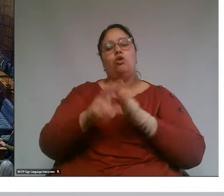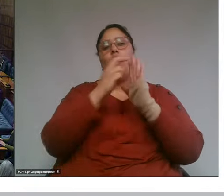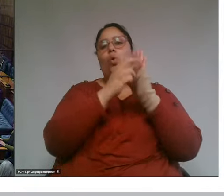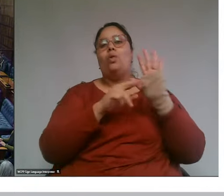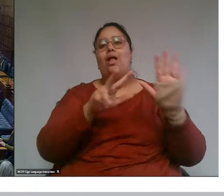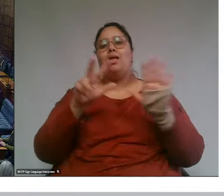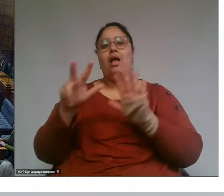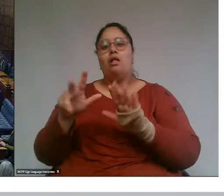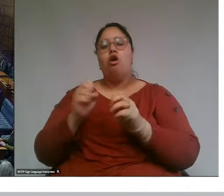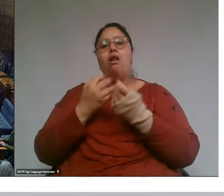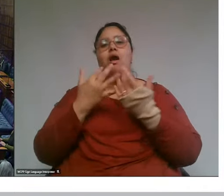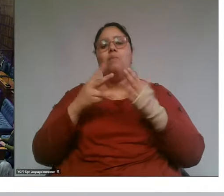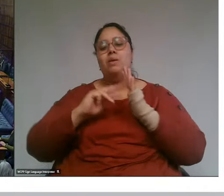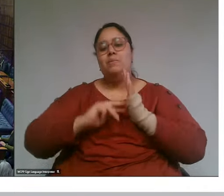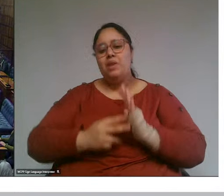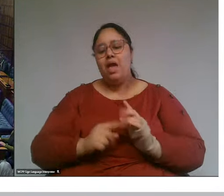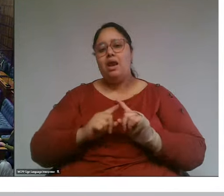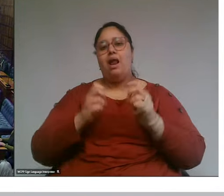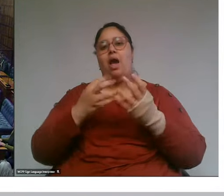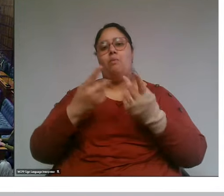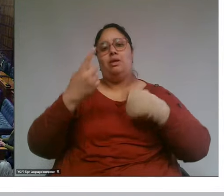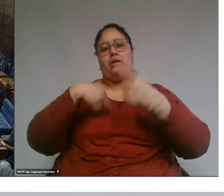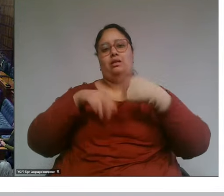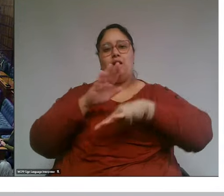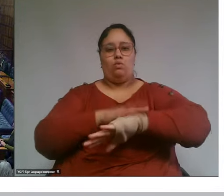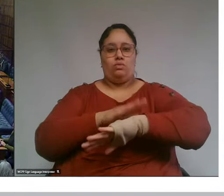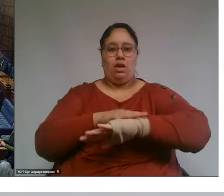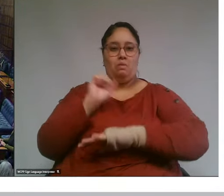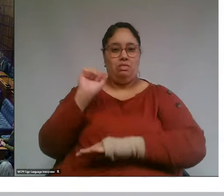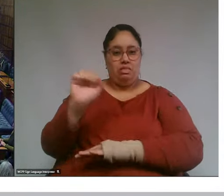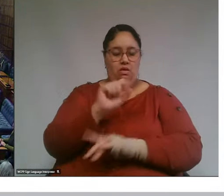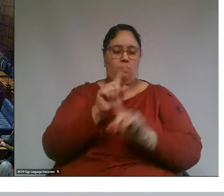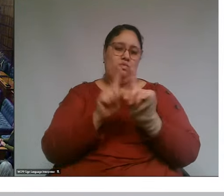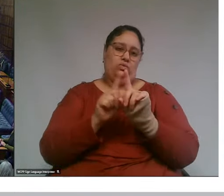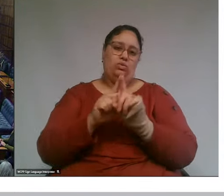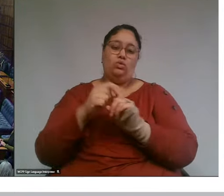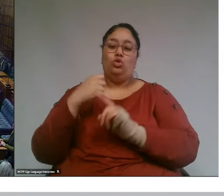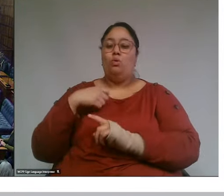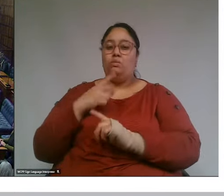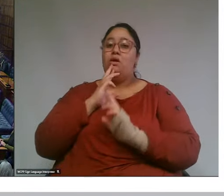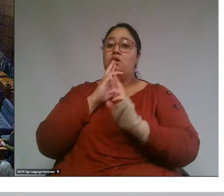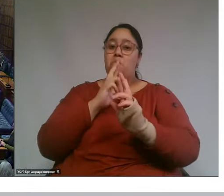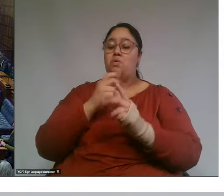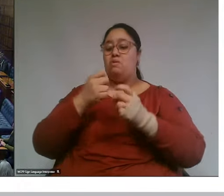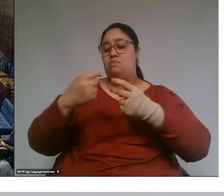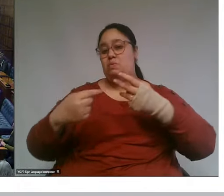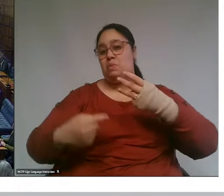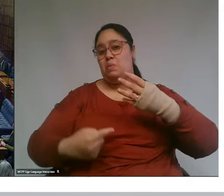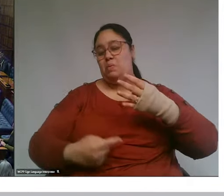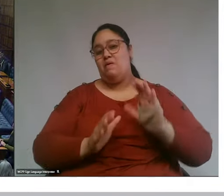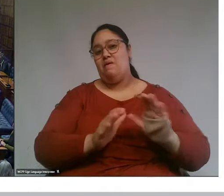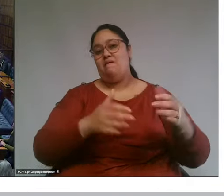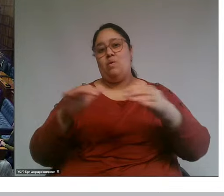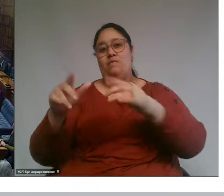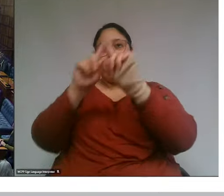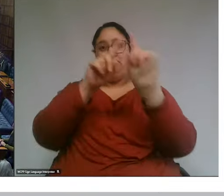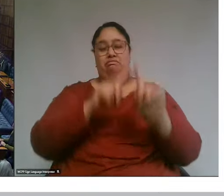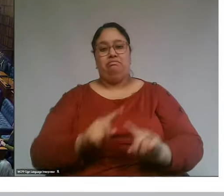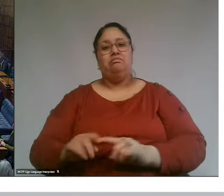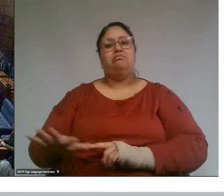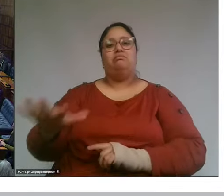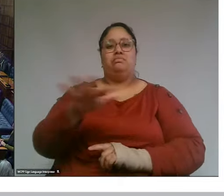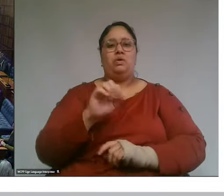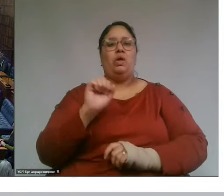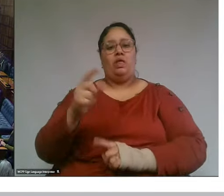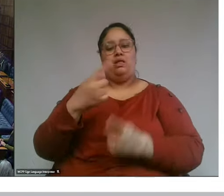on the number of plans as well as turnaround terms so municipalities are reporting on quite a number of forums of around um the